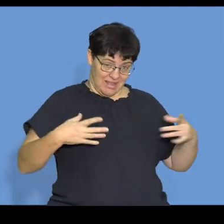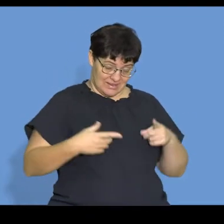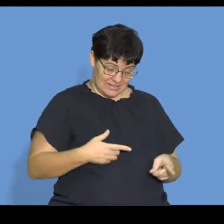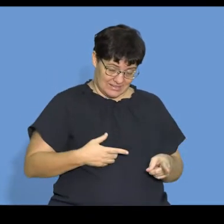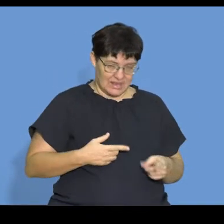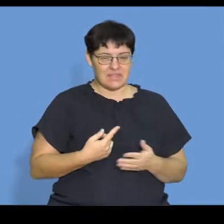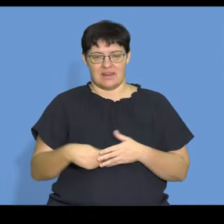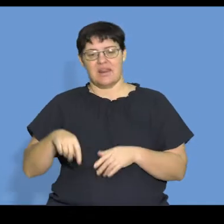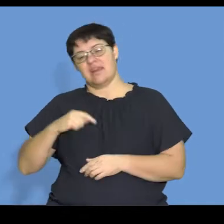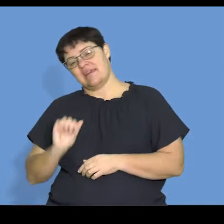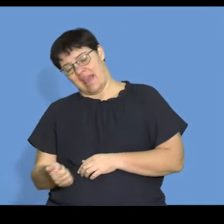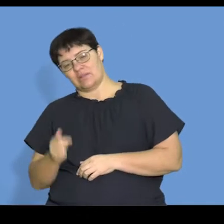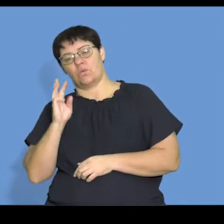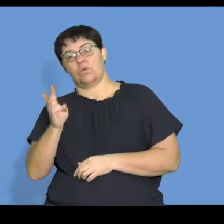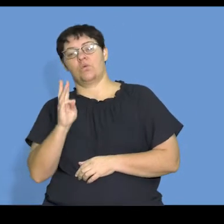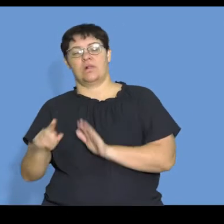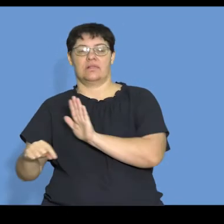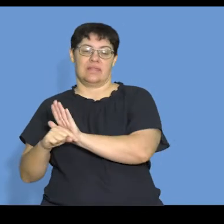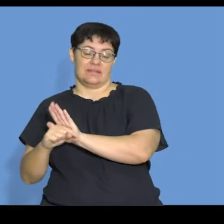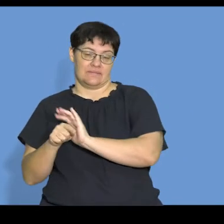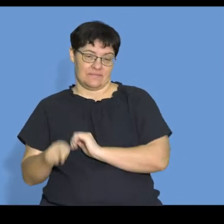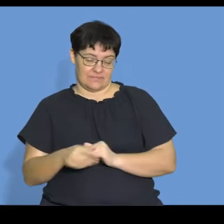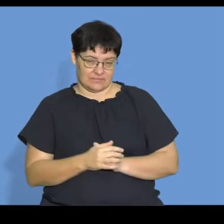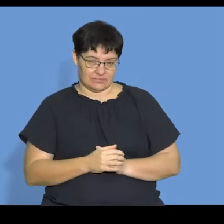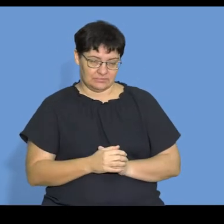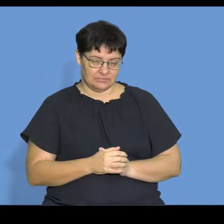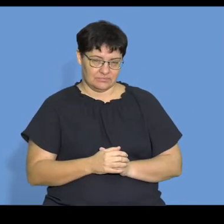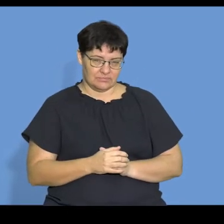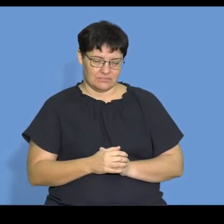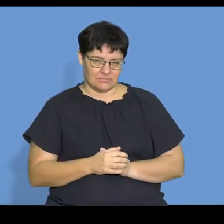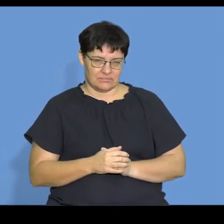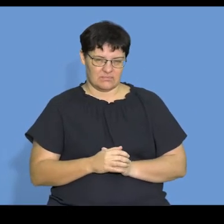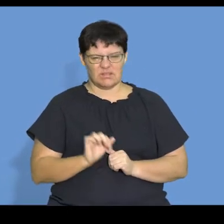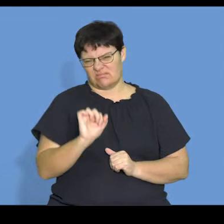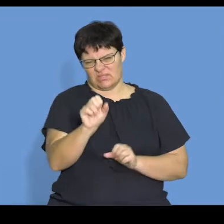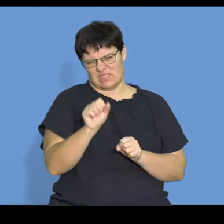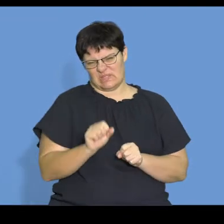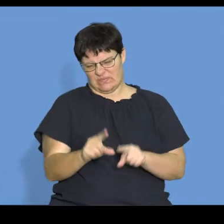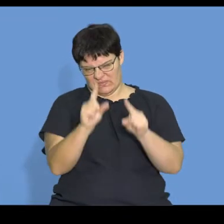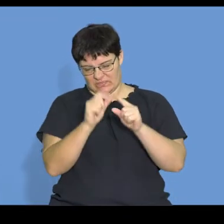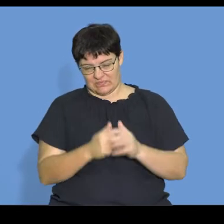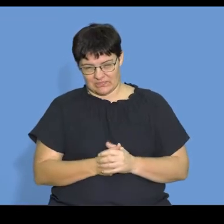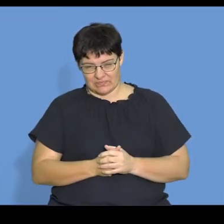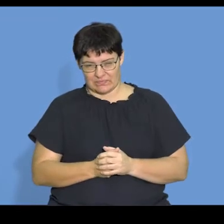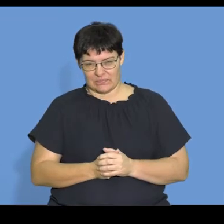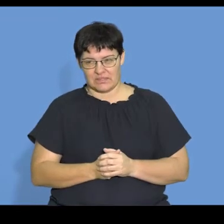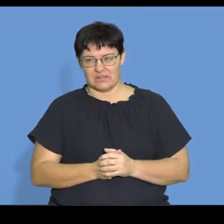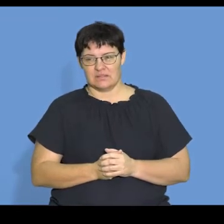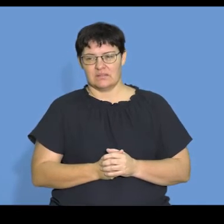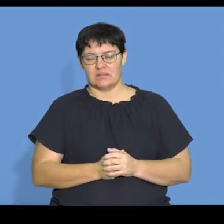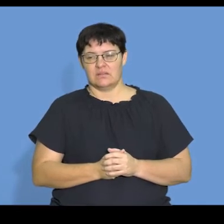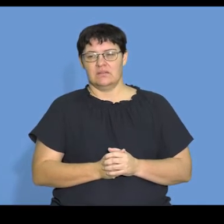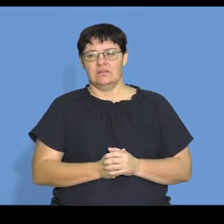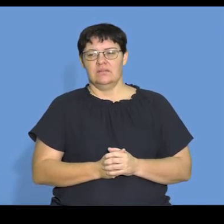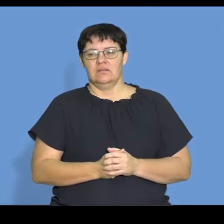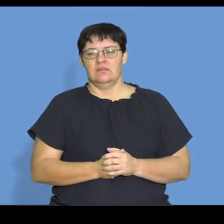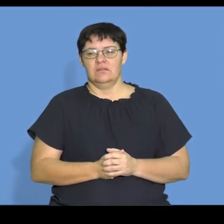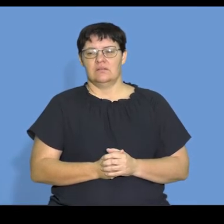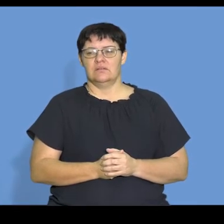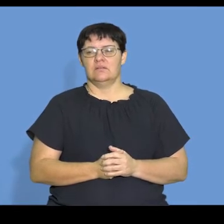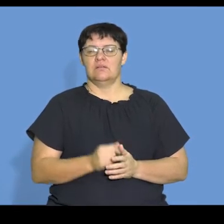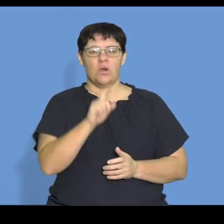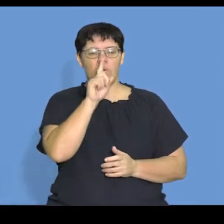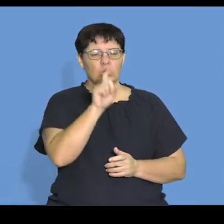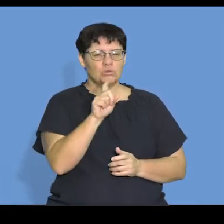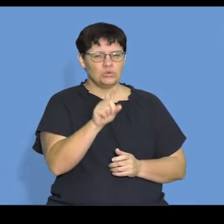plus and then end with a minus. But you can work it out anyhow. Now, let's quickly go to all these questions that we've